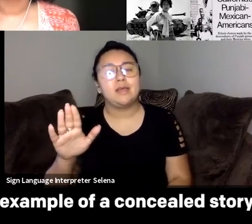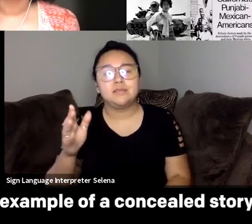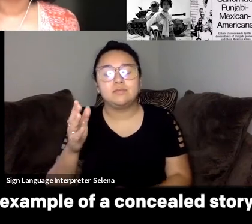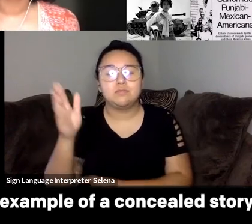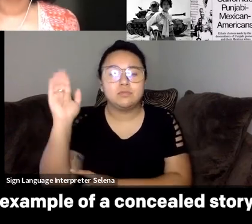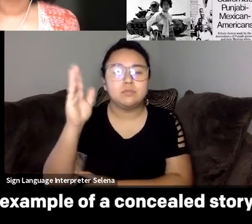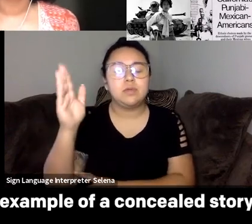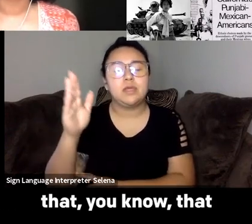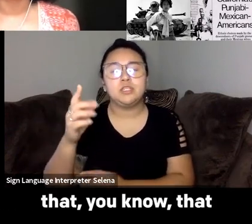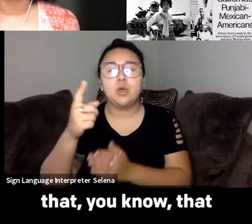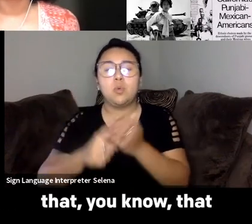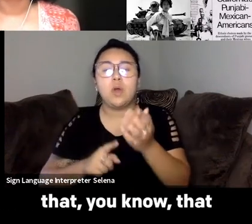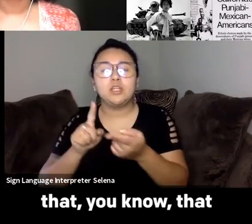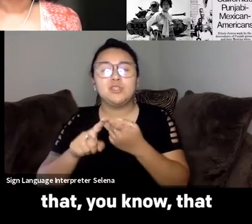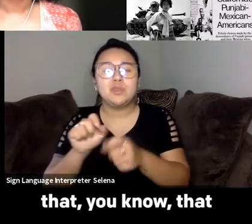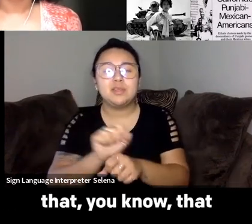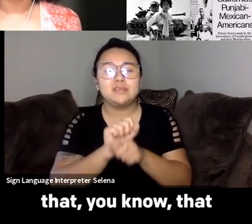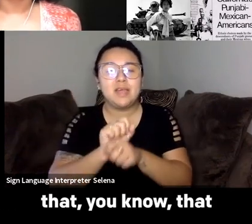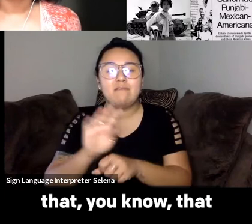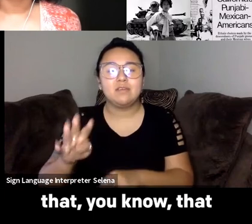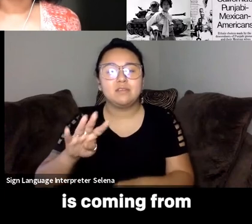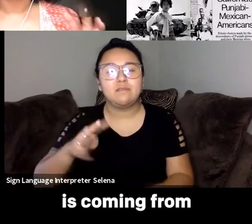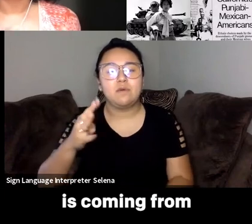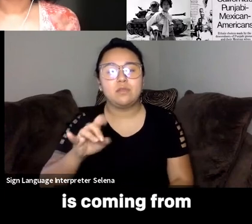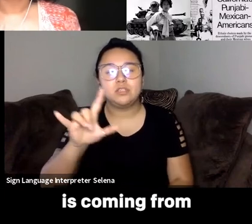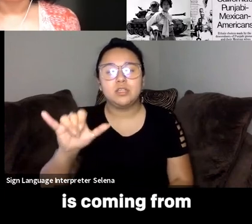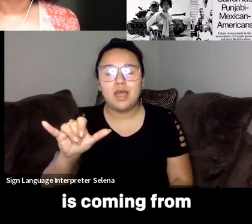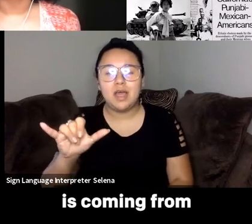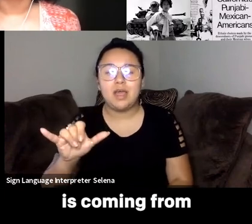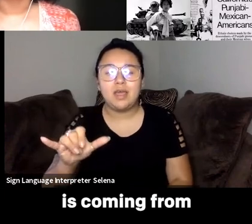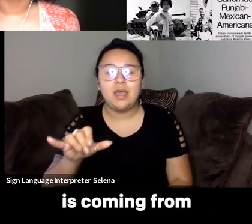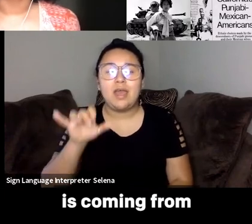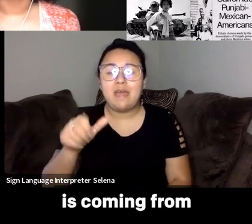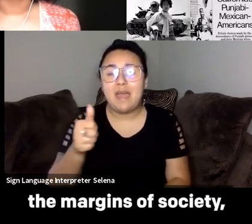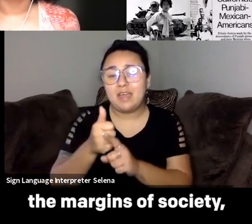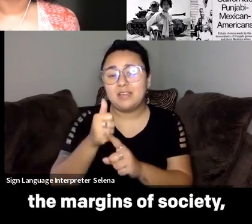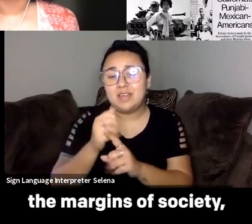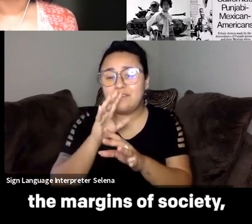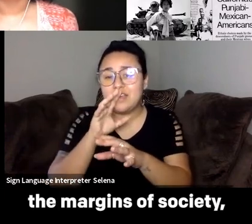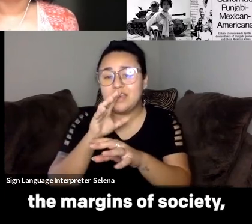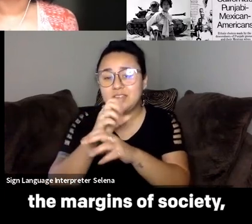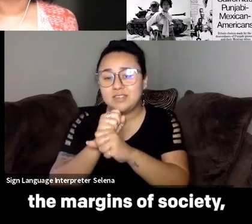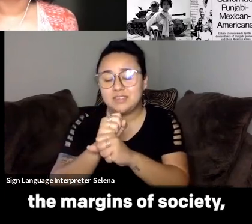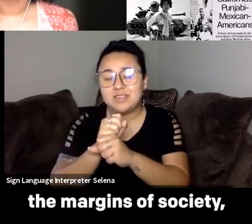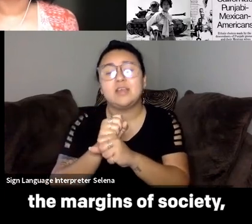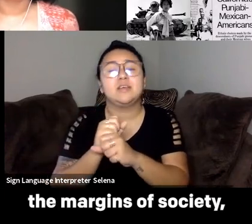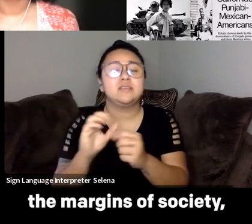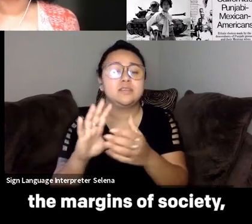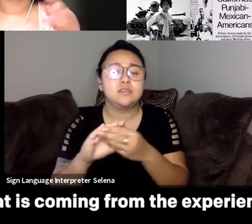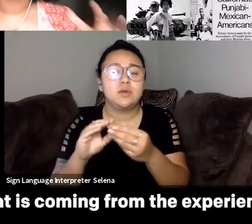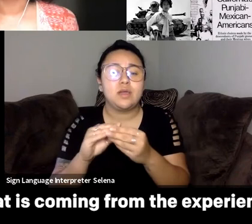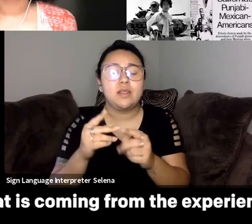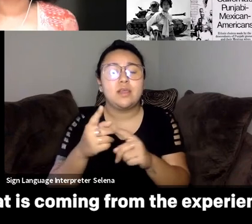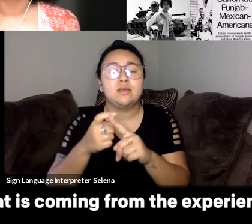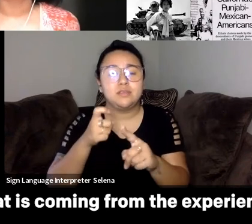of a concealed story that that is coming from the margins of society,